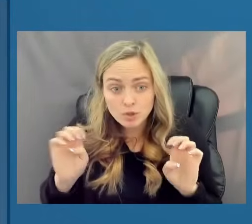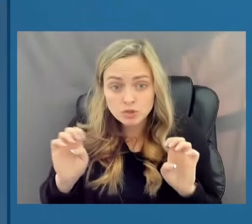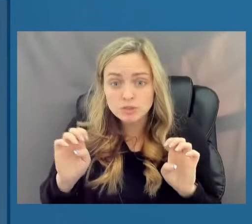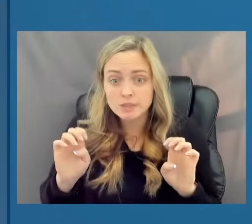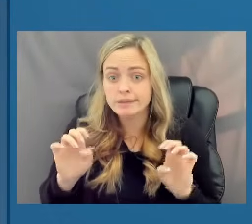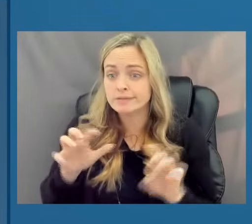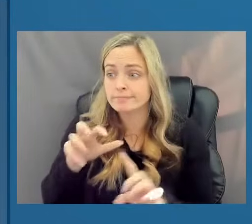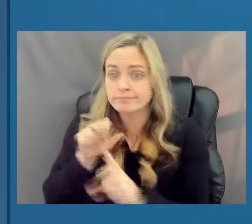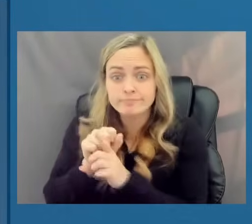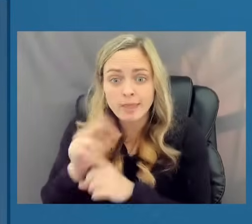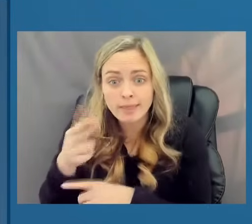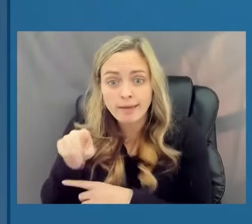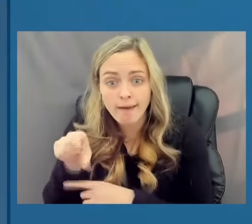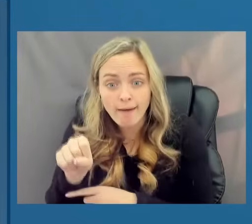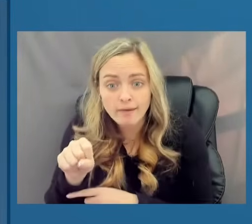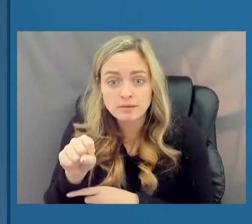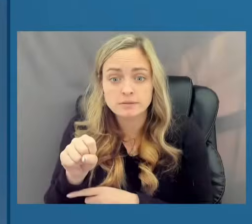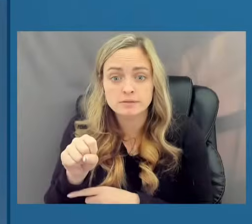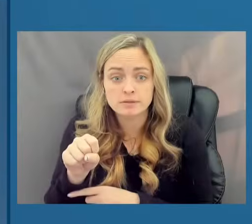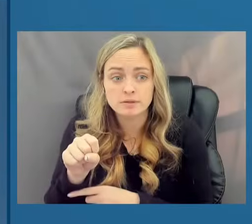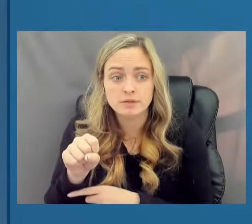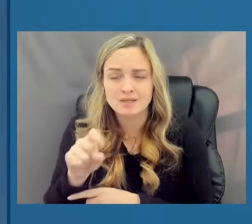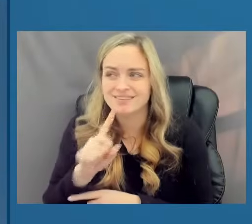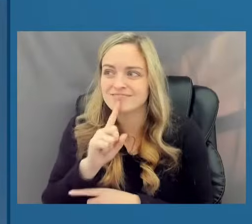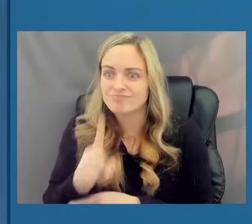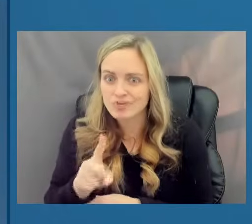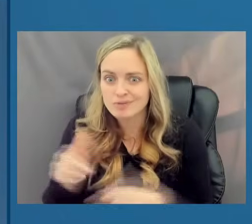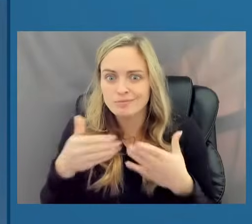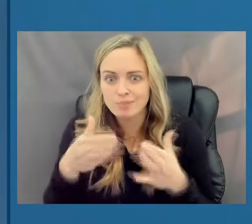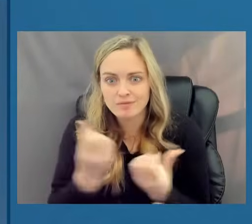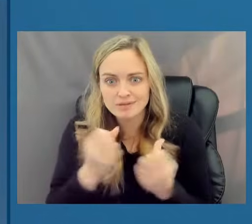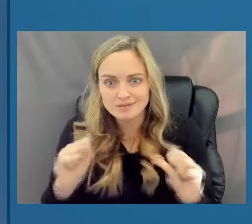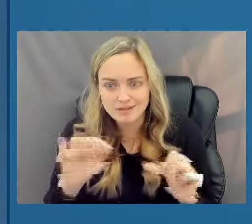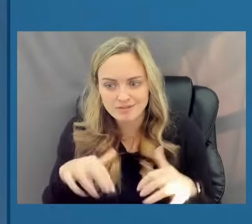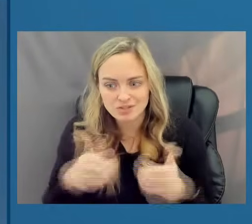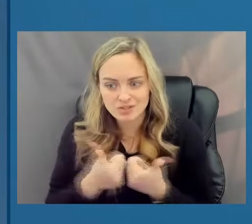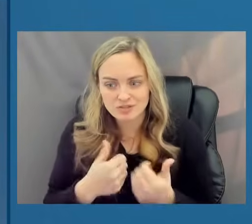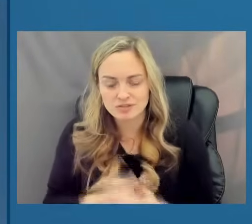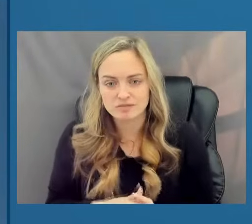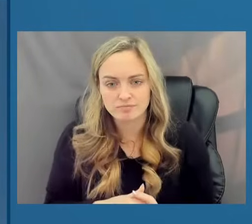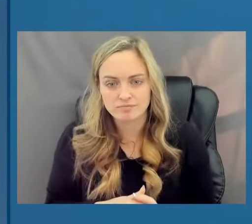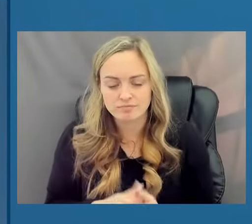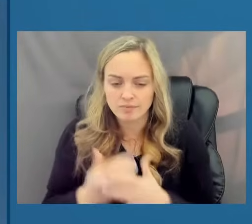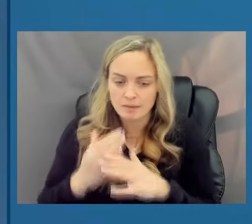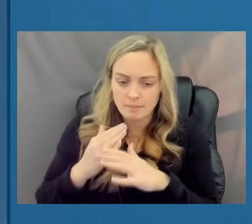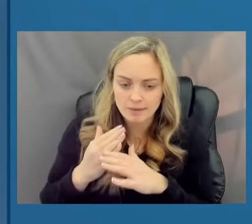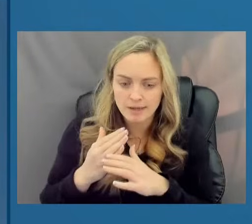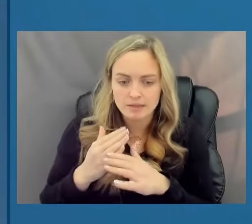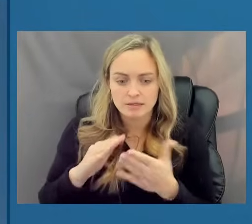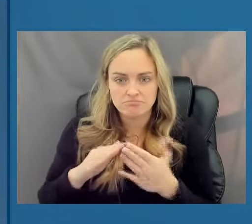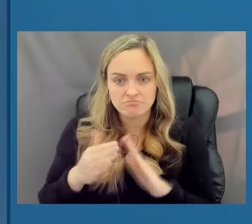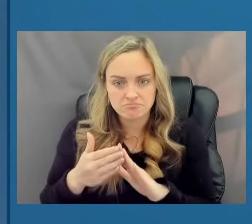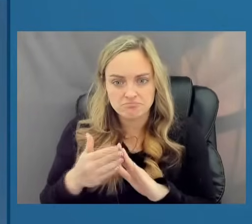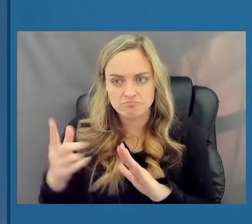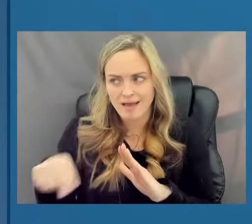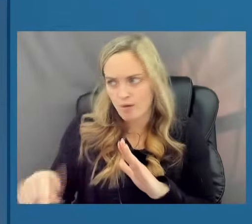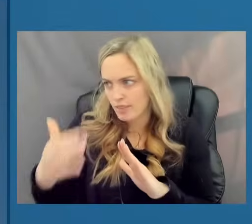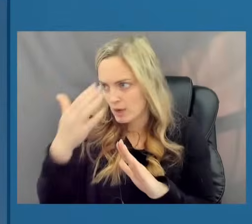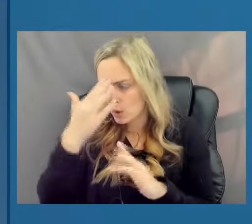gangs, taking on the real public safety challenges, and protecting neighborhoods the way they know